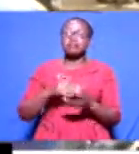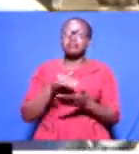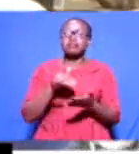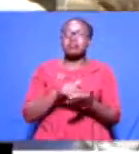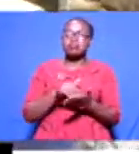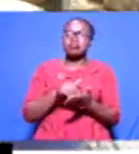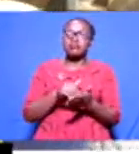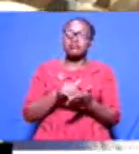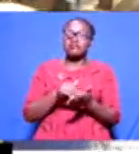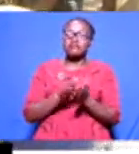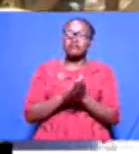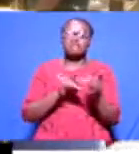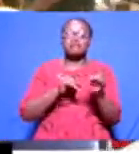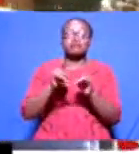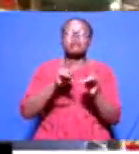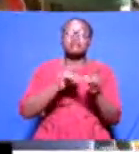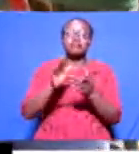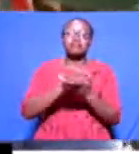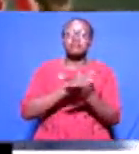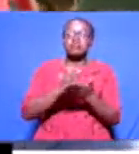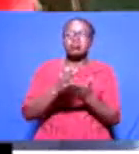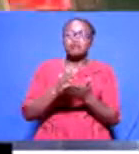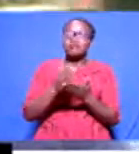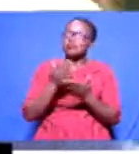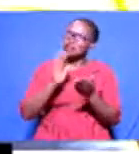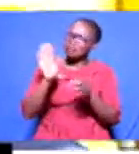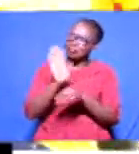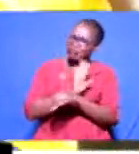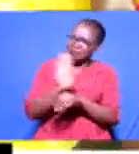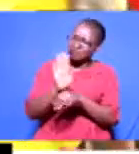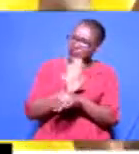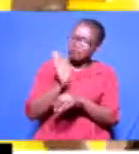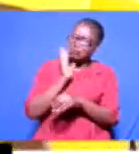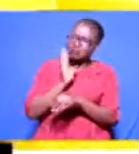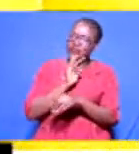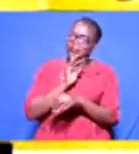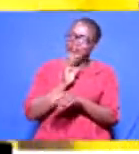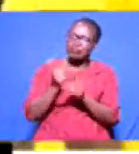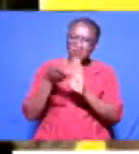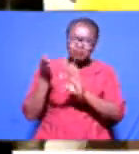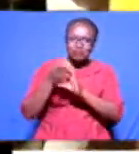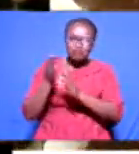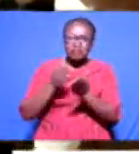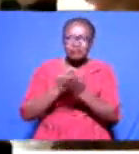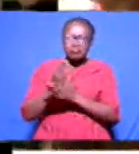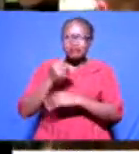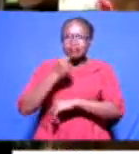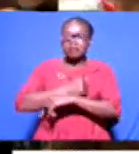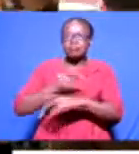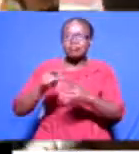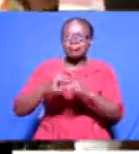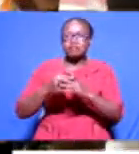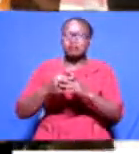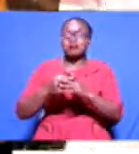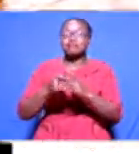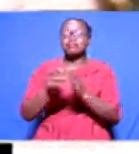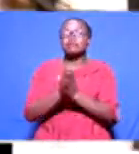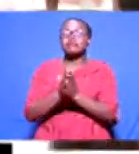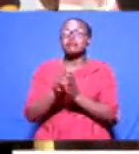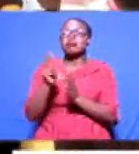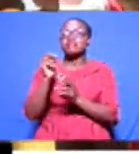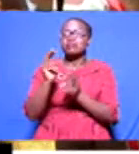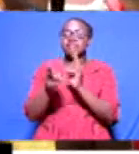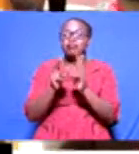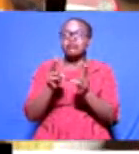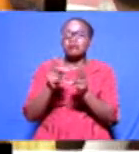and transport sector is a beehive of activities as parents rush to ensure a smooth start of 2022 term 1